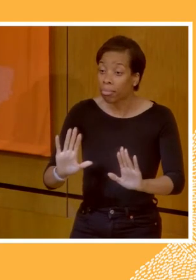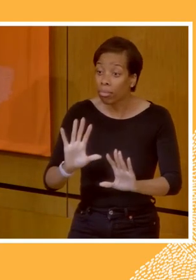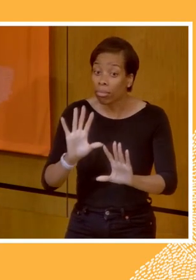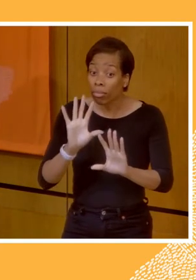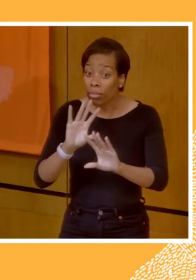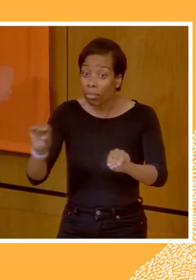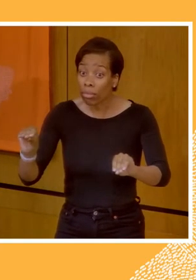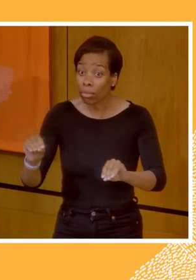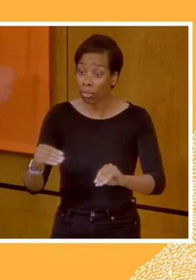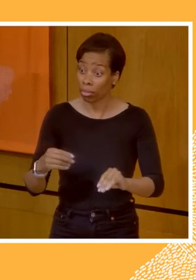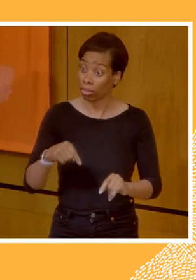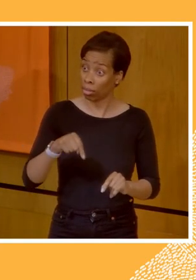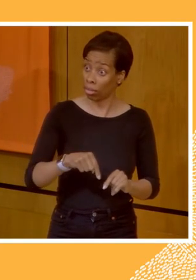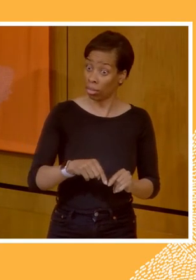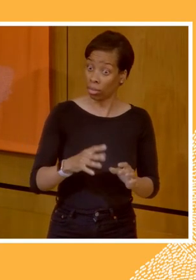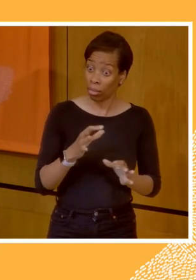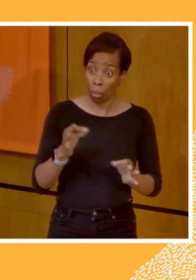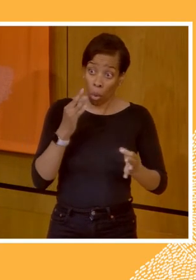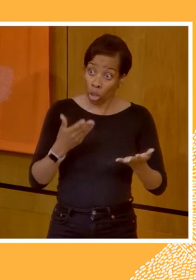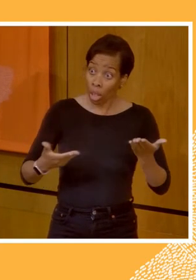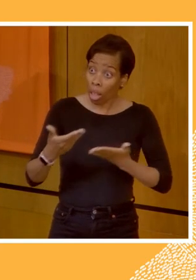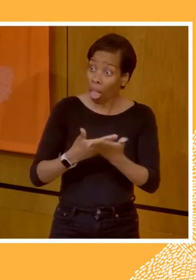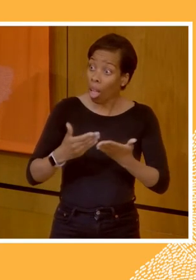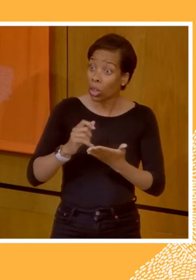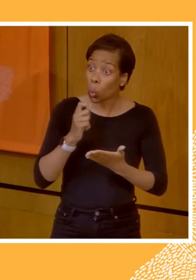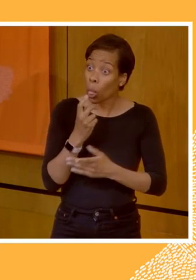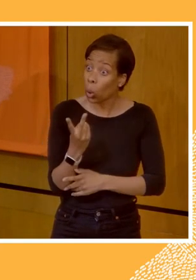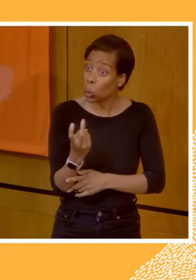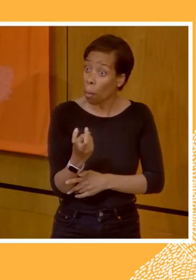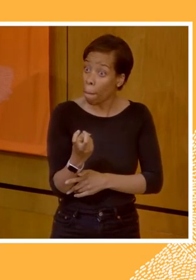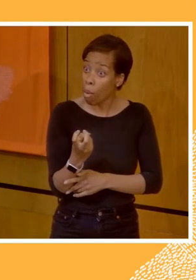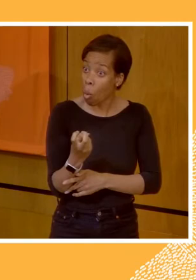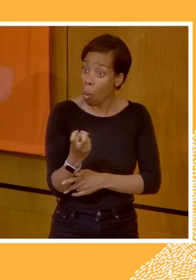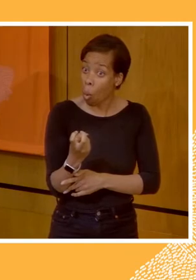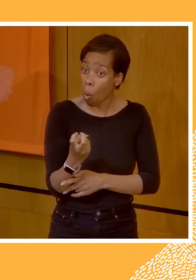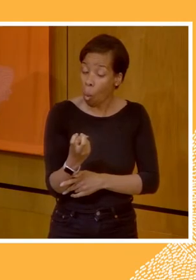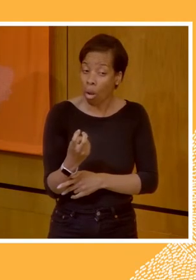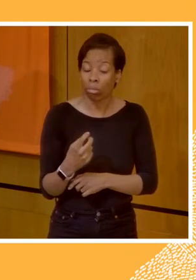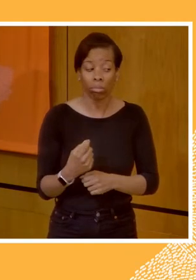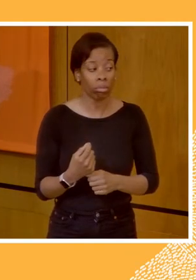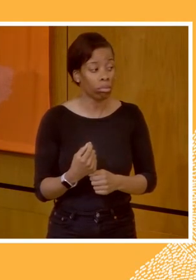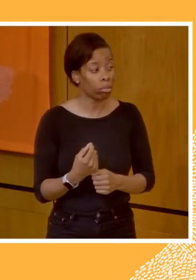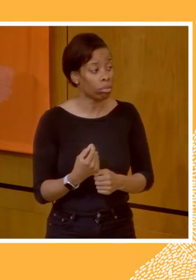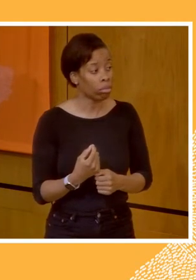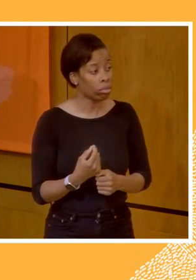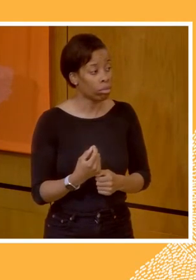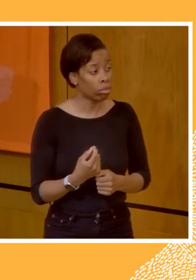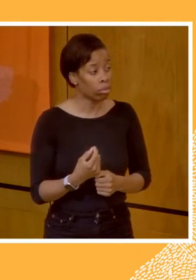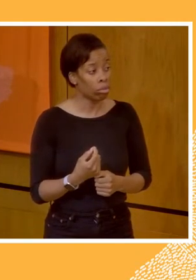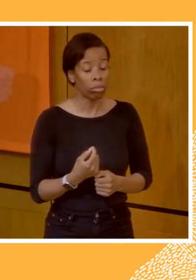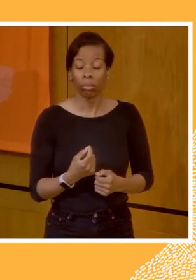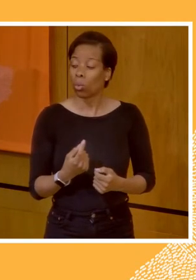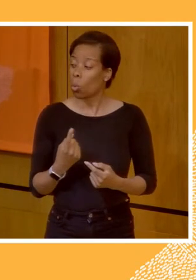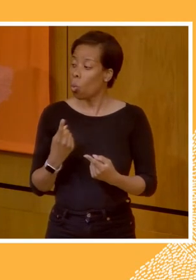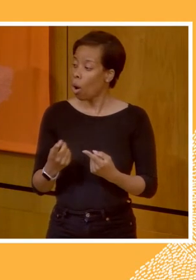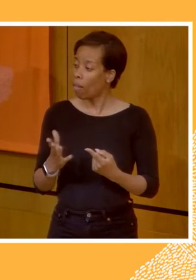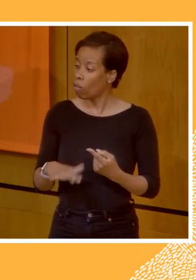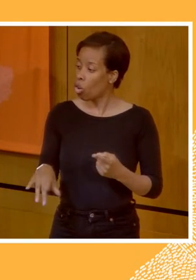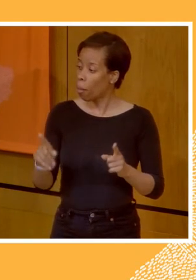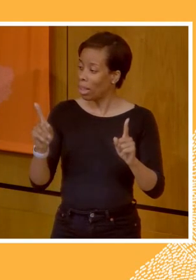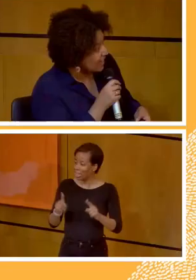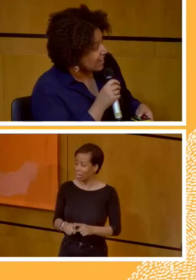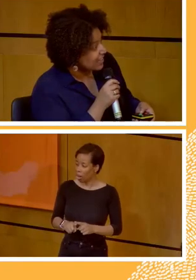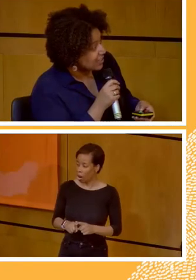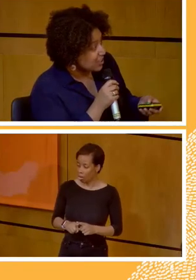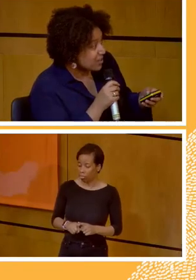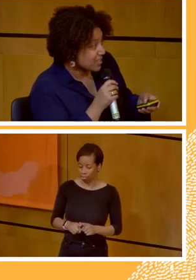there are two more episodes of the podcast coming, one from Windy and one from India. And I wanted to turn to Babita on the next